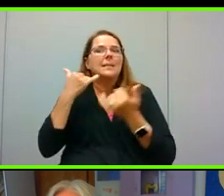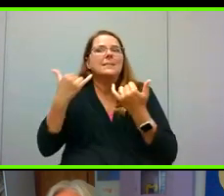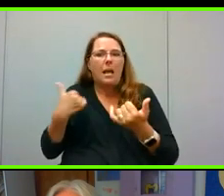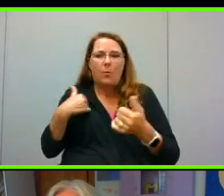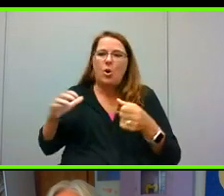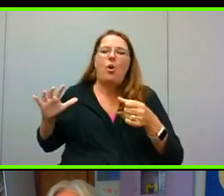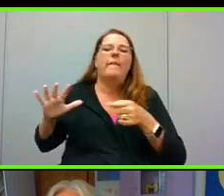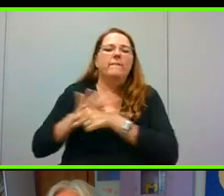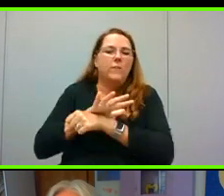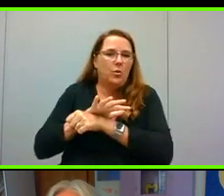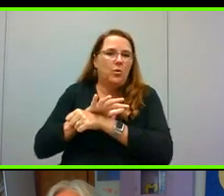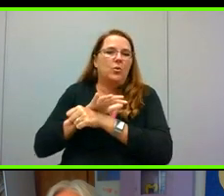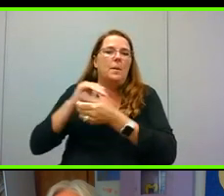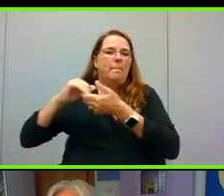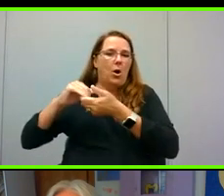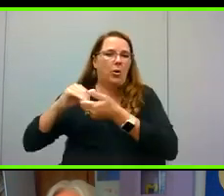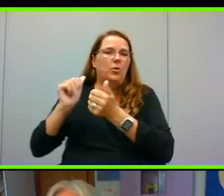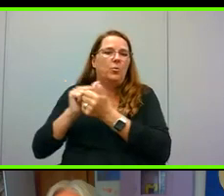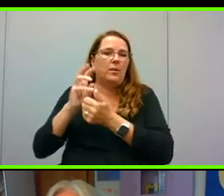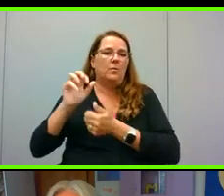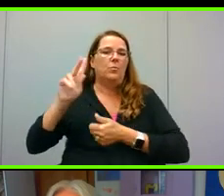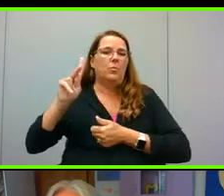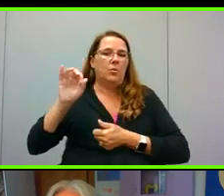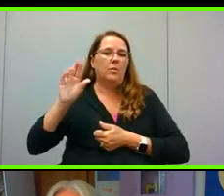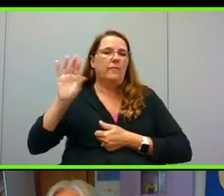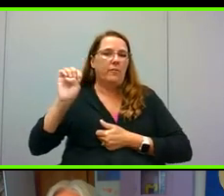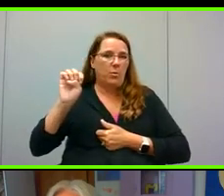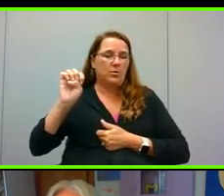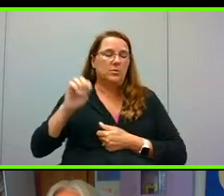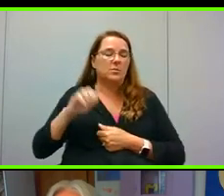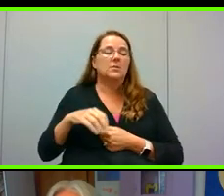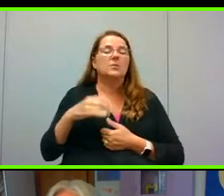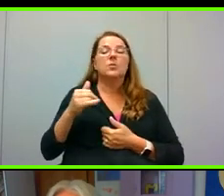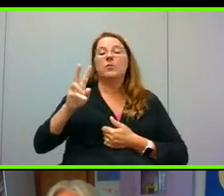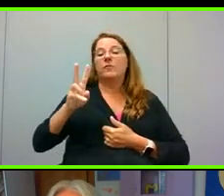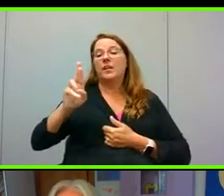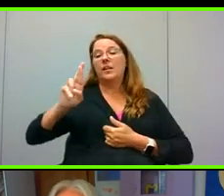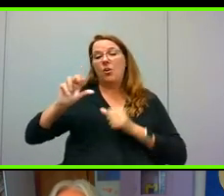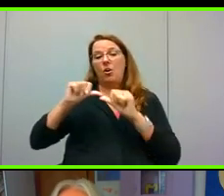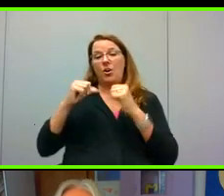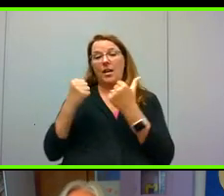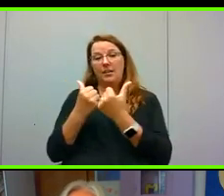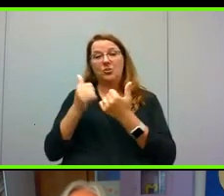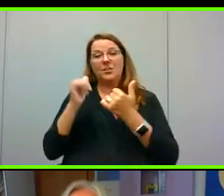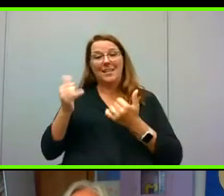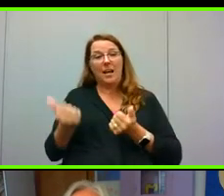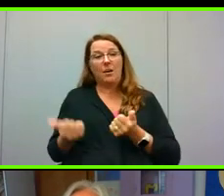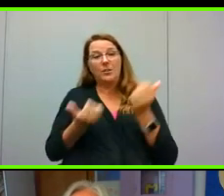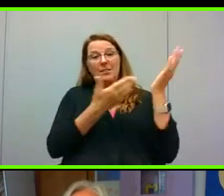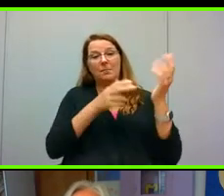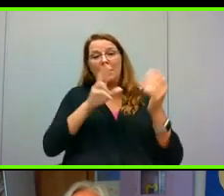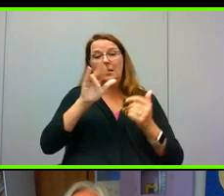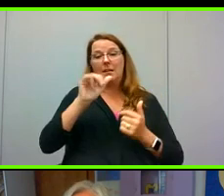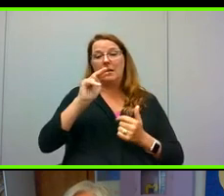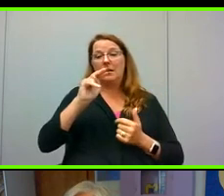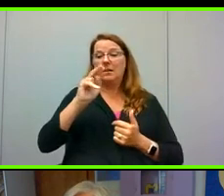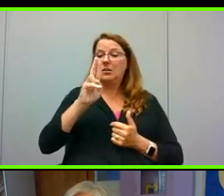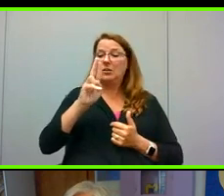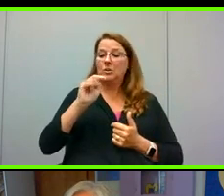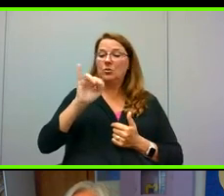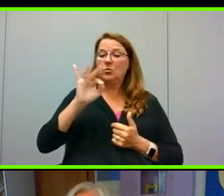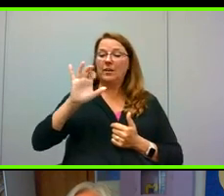workforce partner. And so state VR agencies now submit either a unified plan